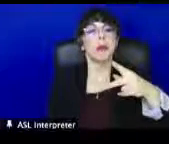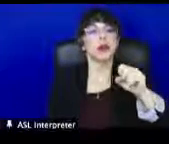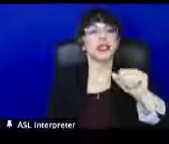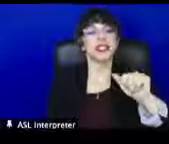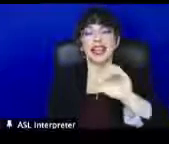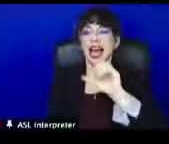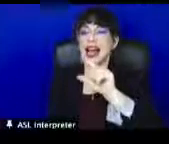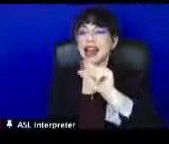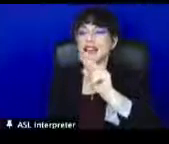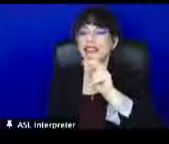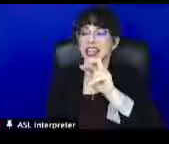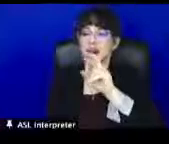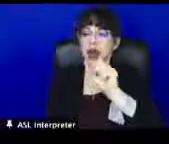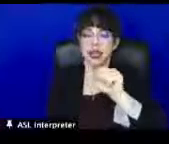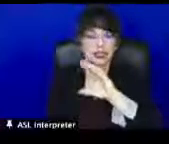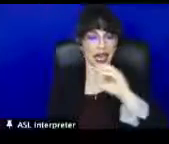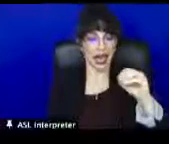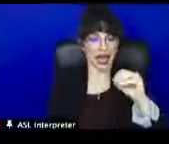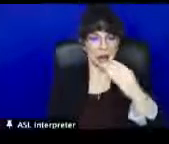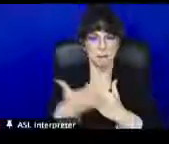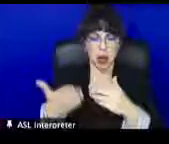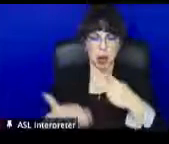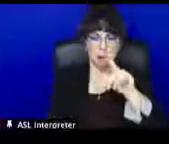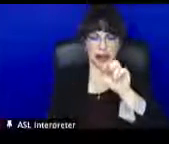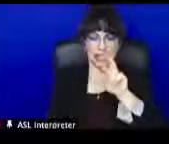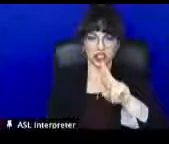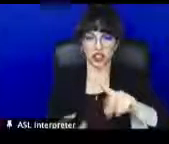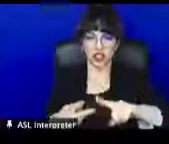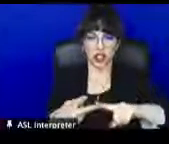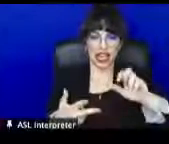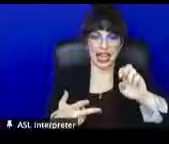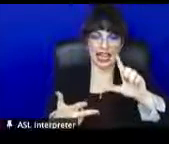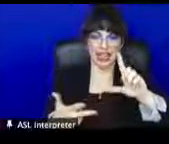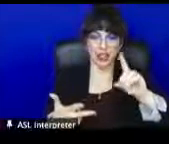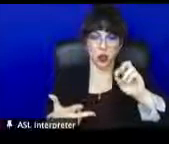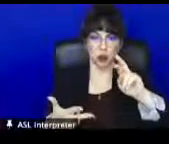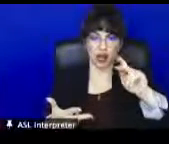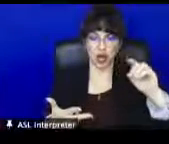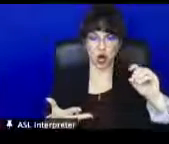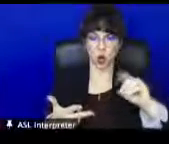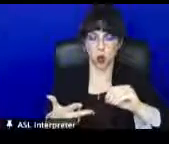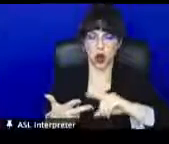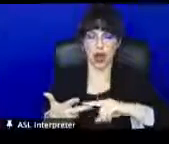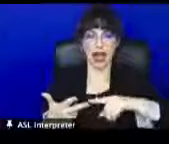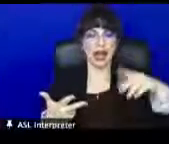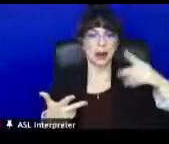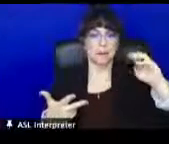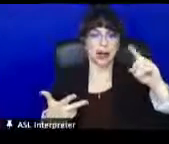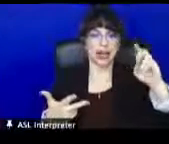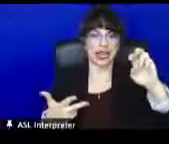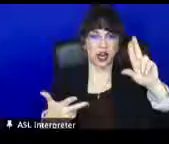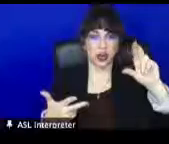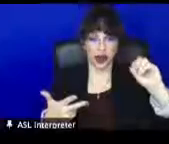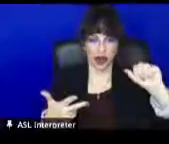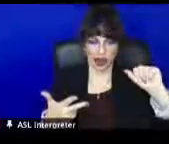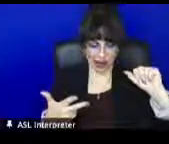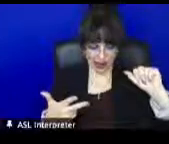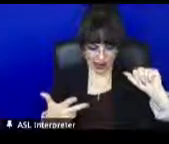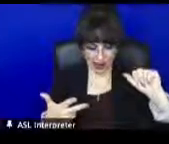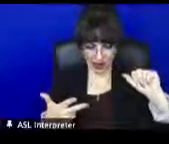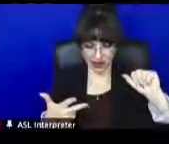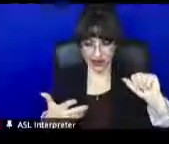parts of Placer, El Dorado, and also Madeira.